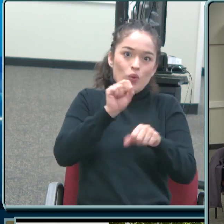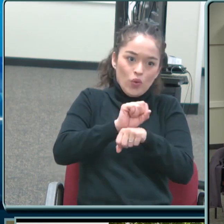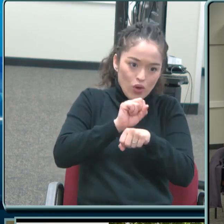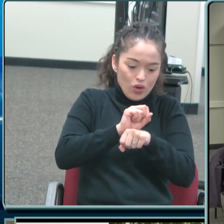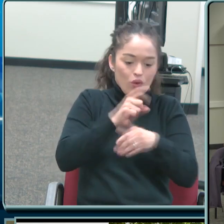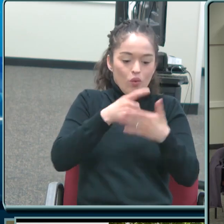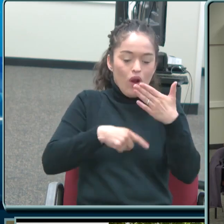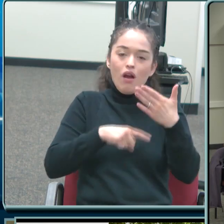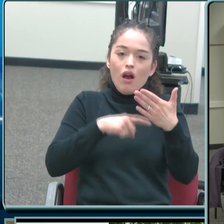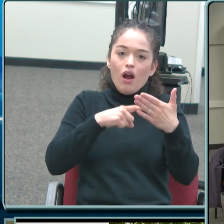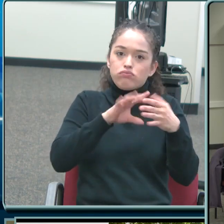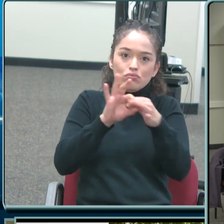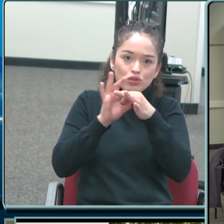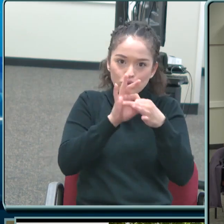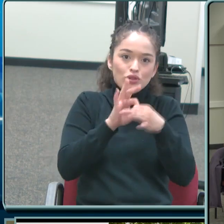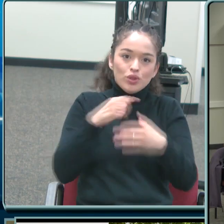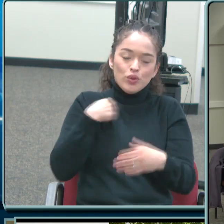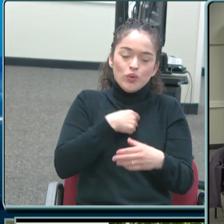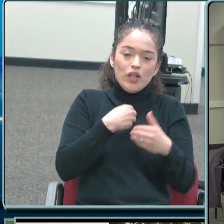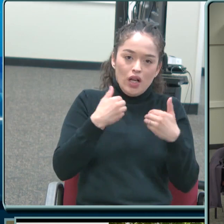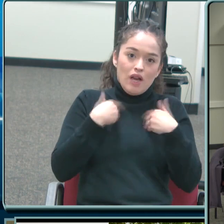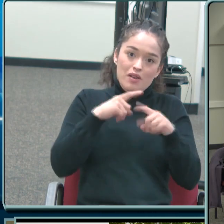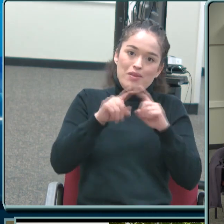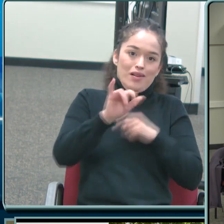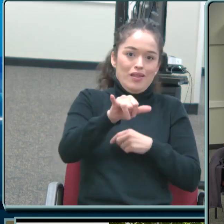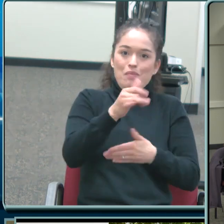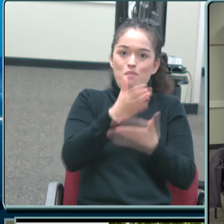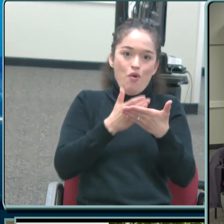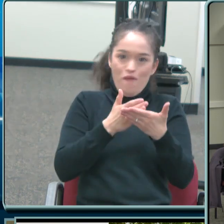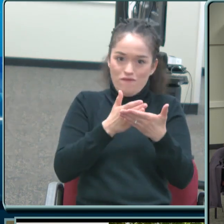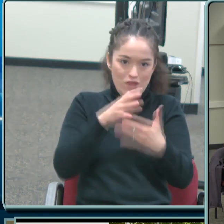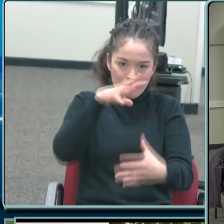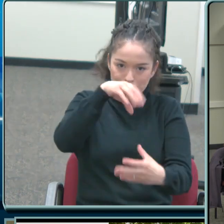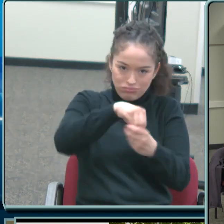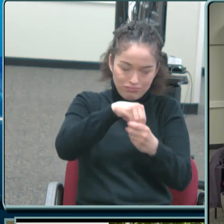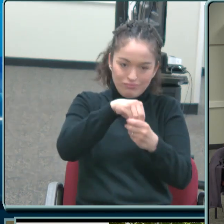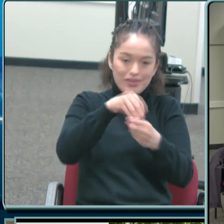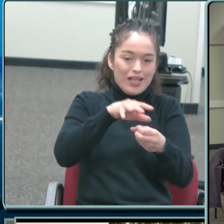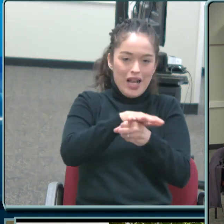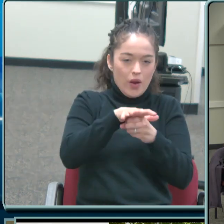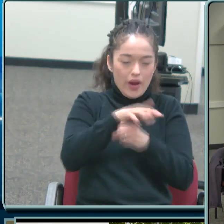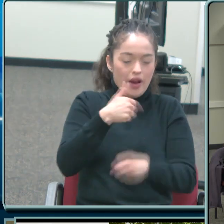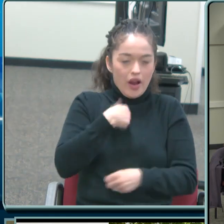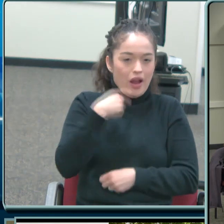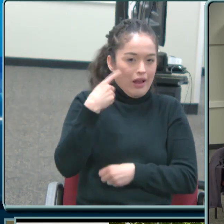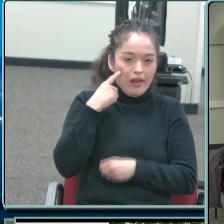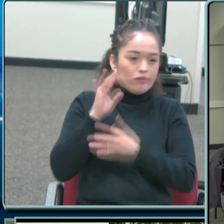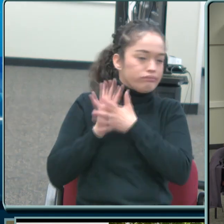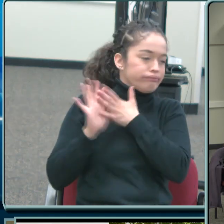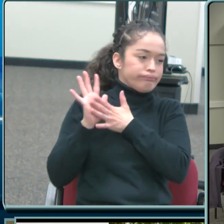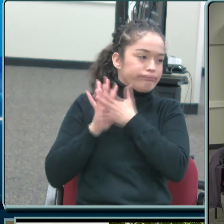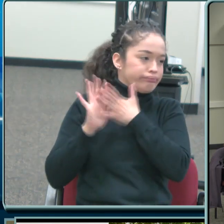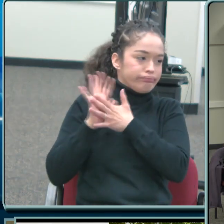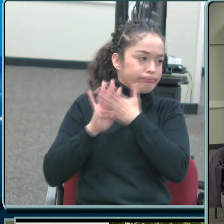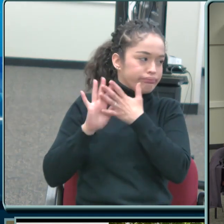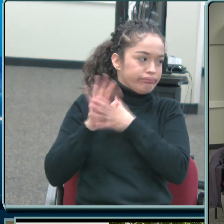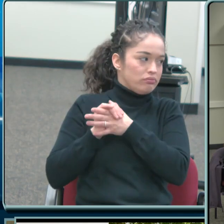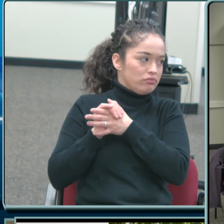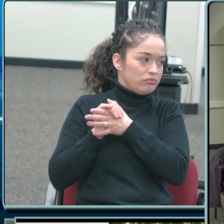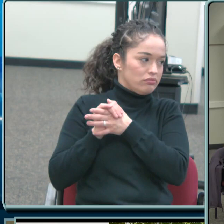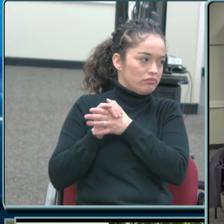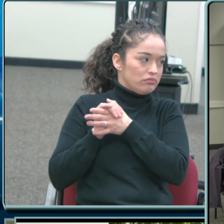have in the south part of the area of the county. So I think that's noteworthy.